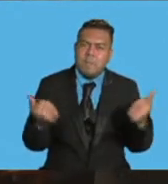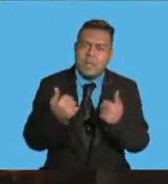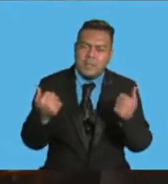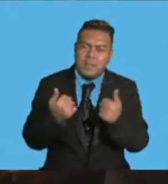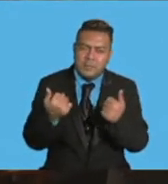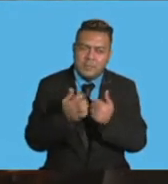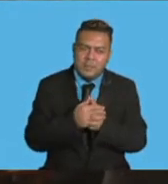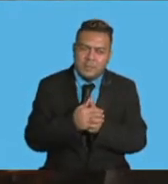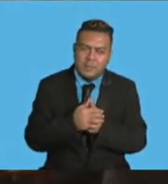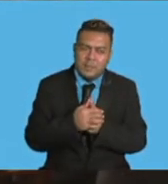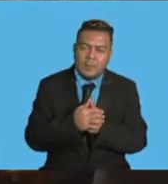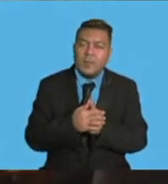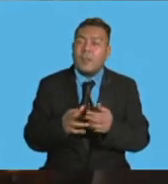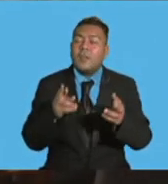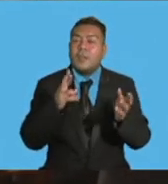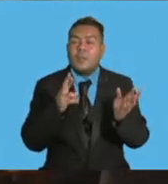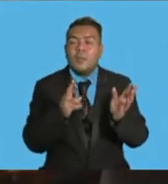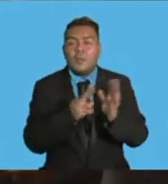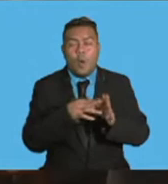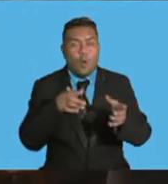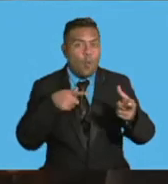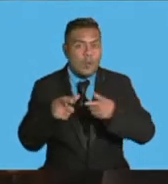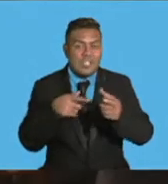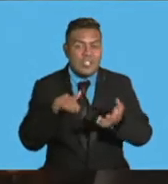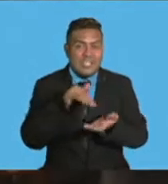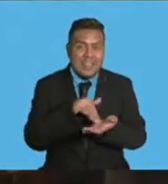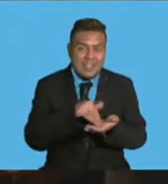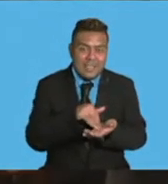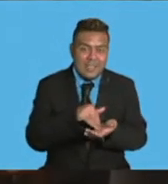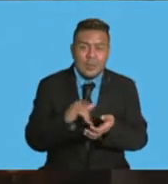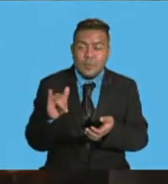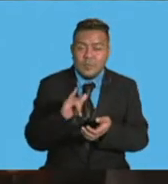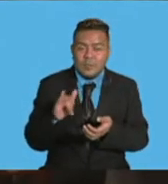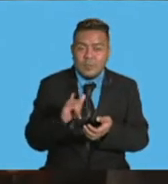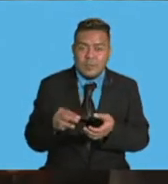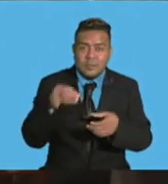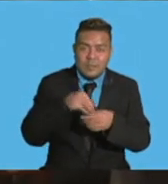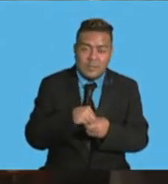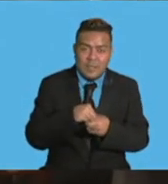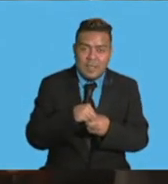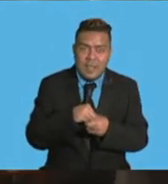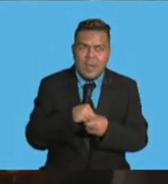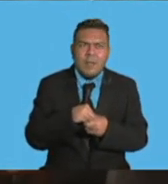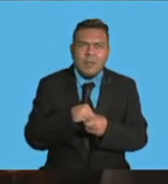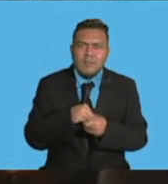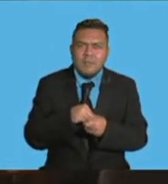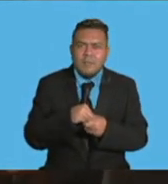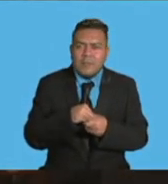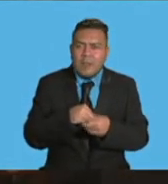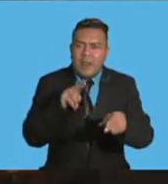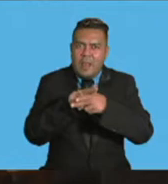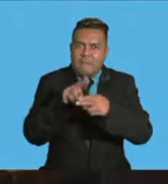the Rescue Coordination Center, which is based at Stanley Brown Naval Base, and of